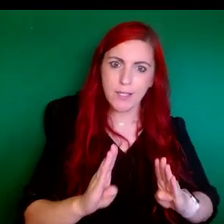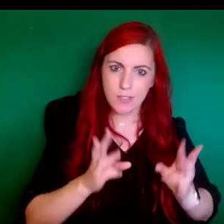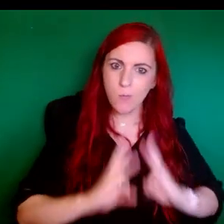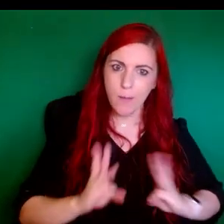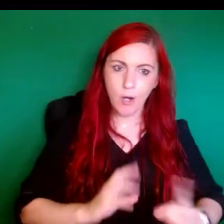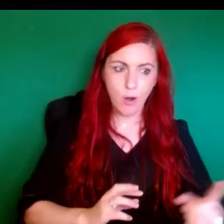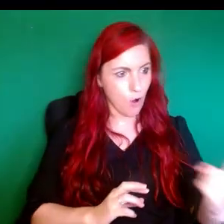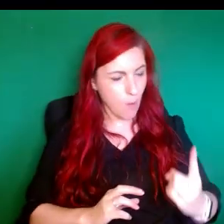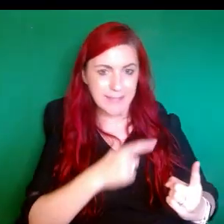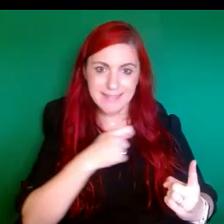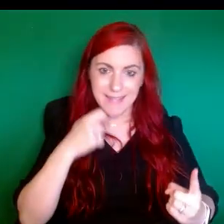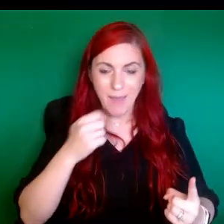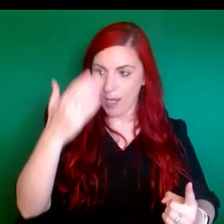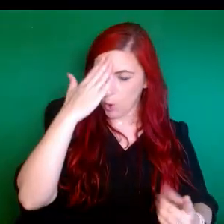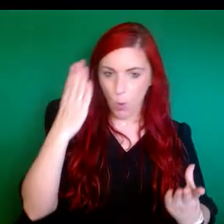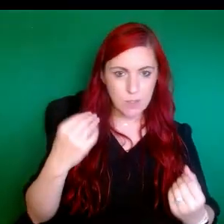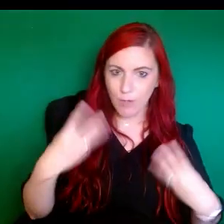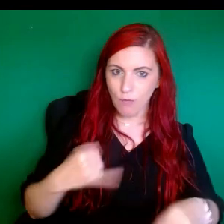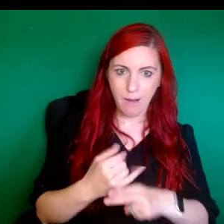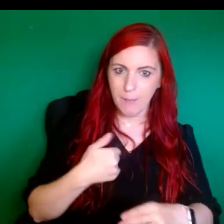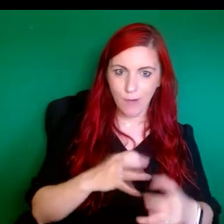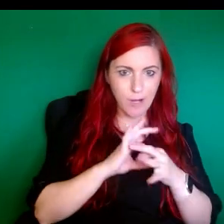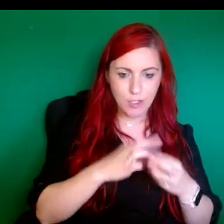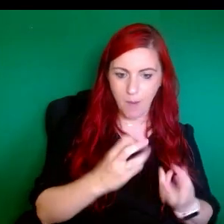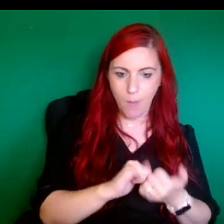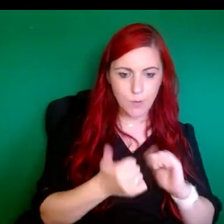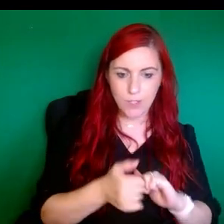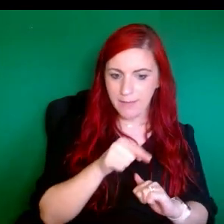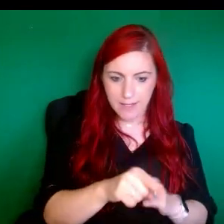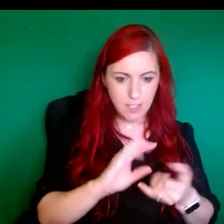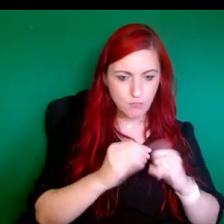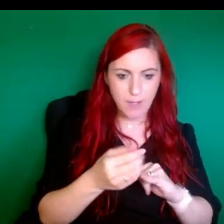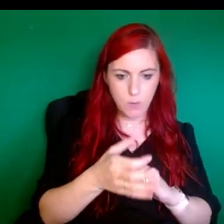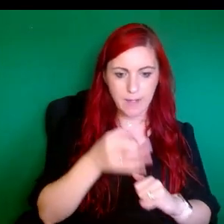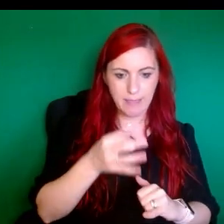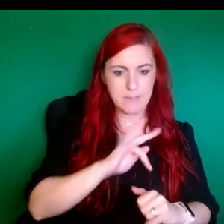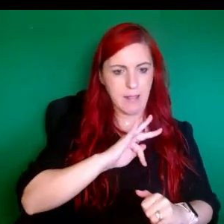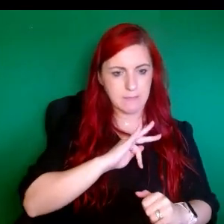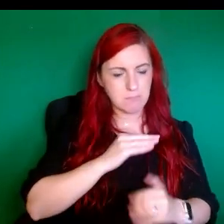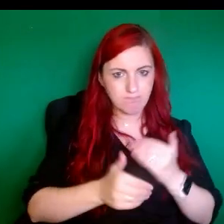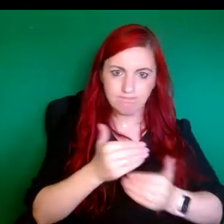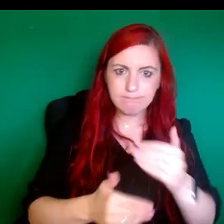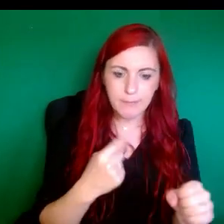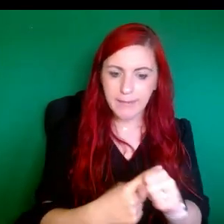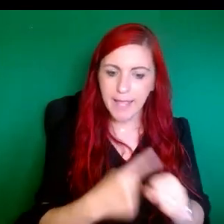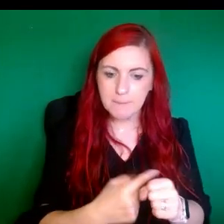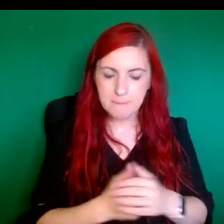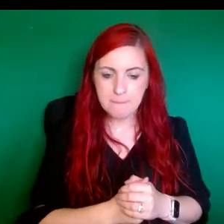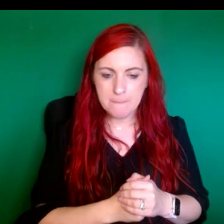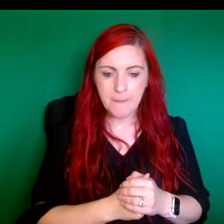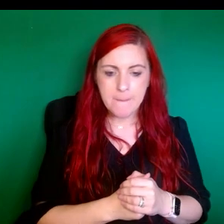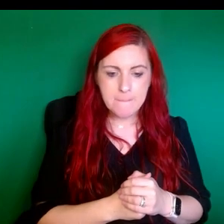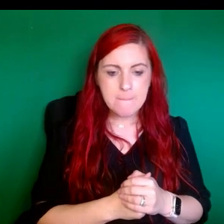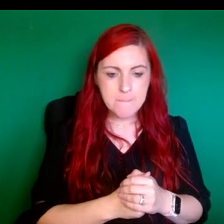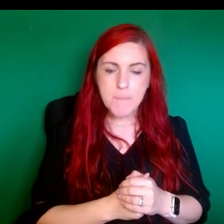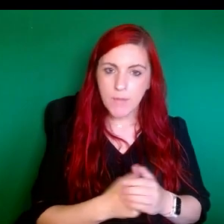to change that and to try and get themselves back on the road that they would like to be on. So we really work closely